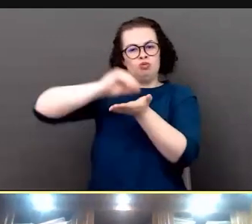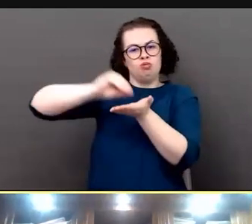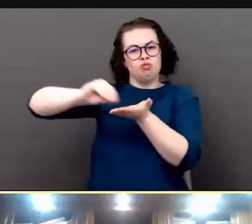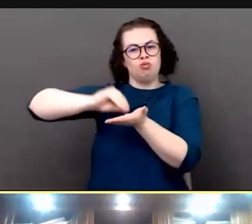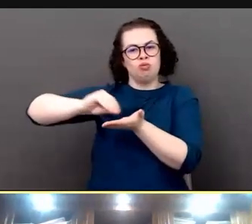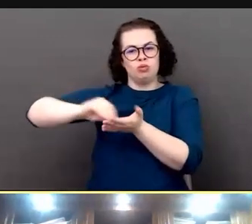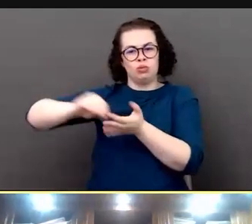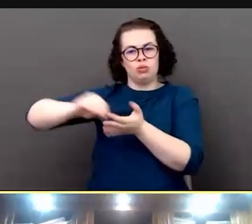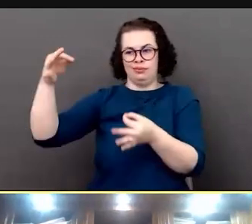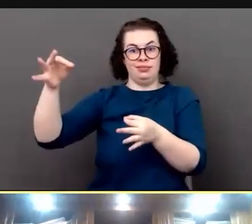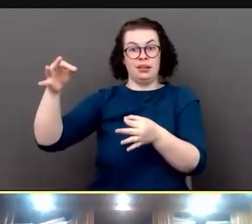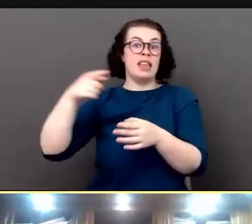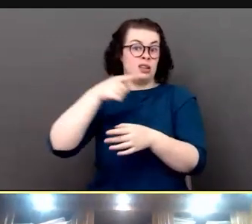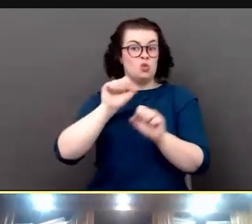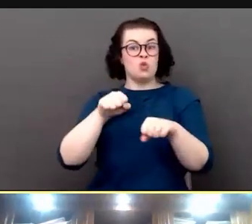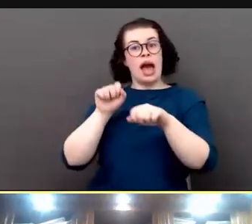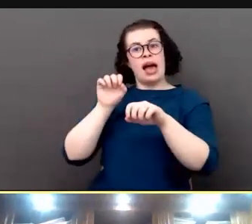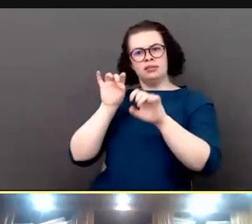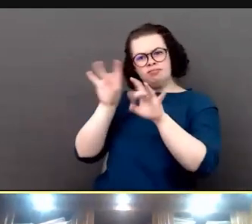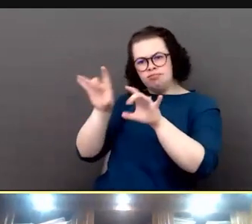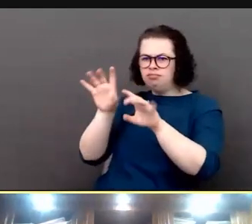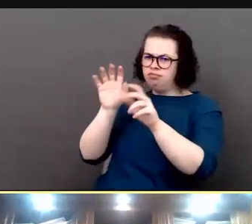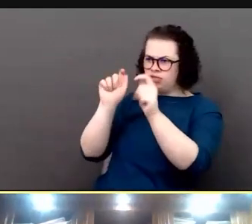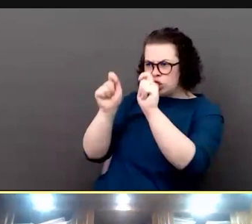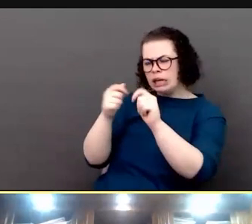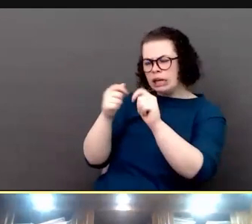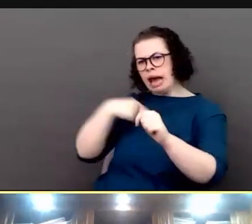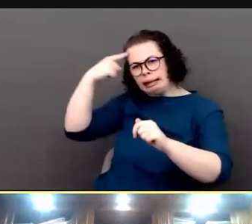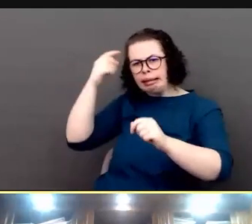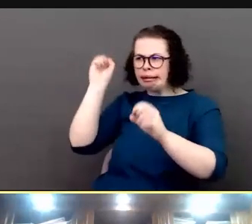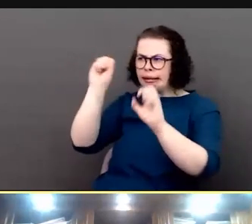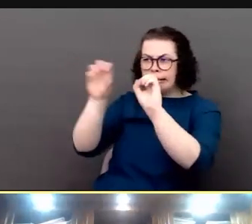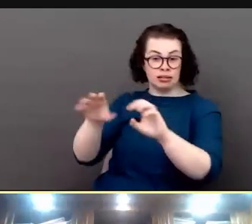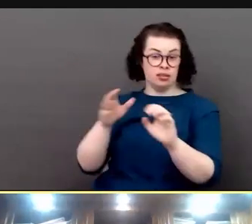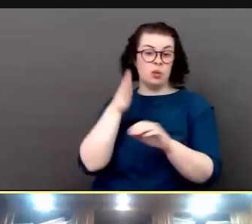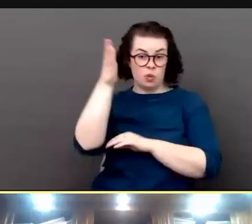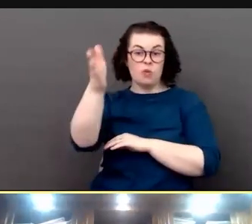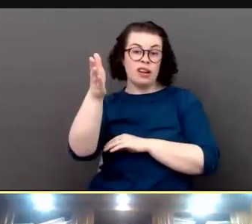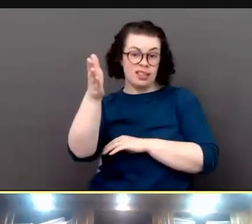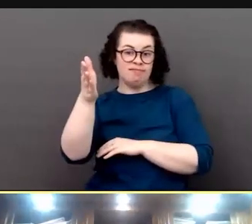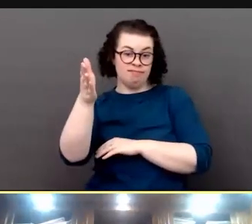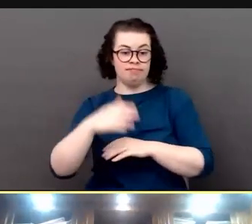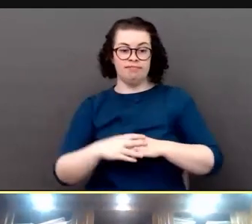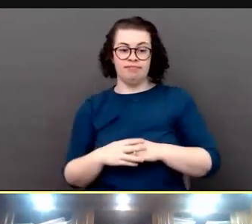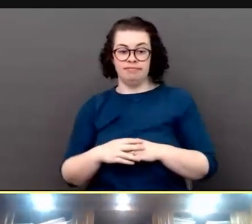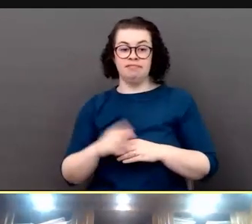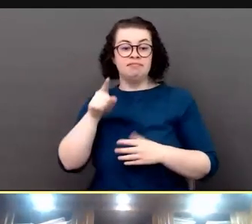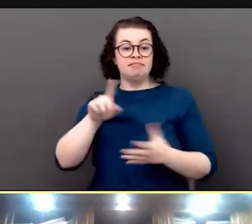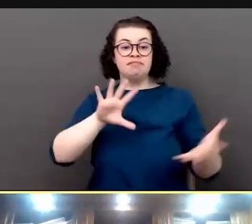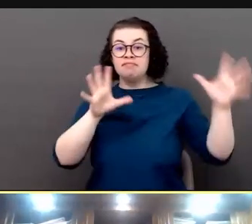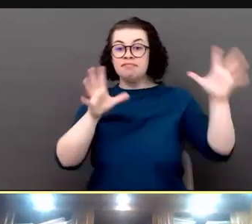available for all of you to comment to and to provide your inputs. That's all from my